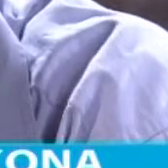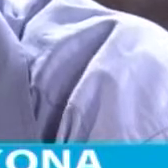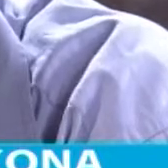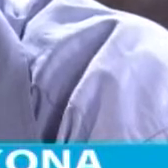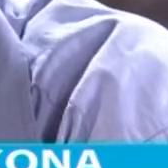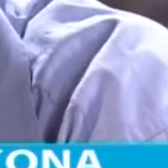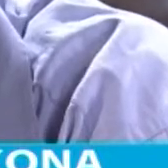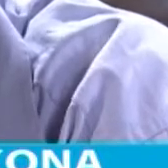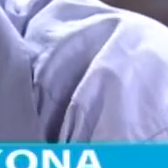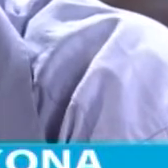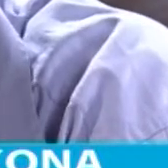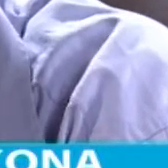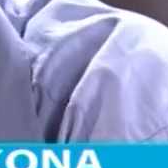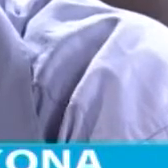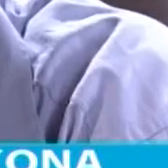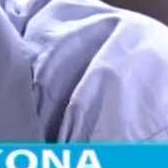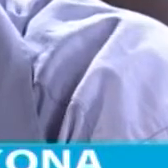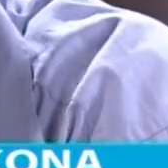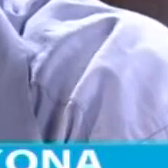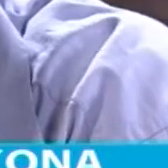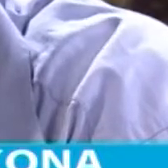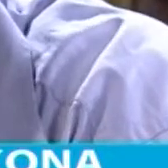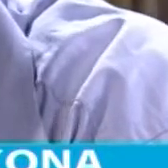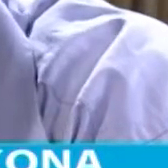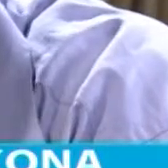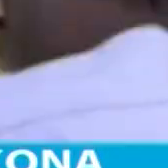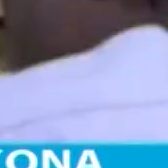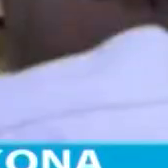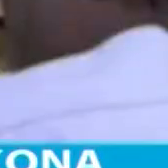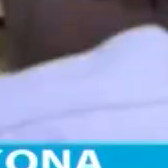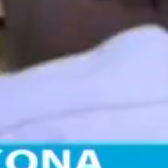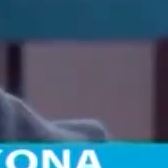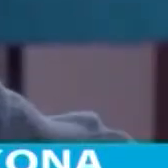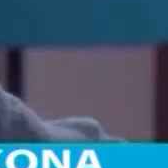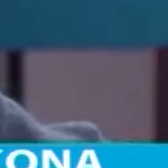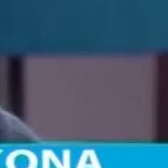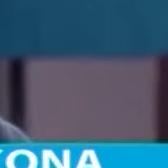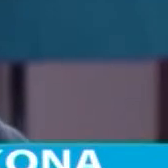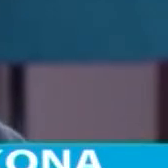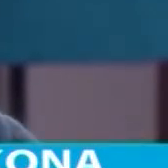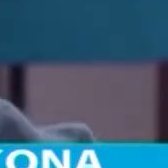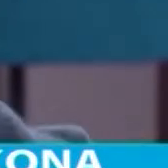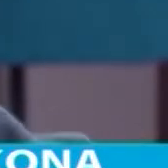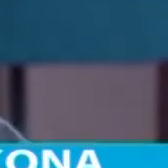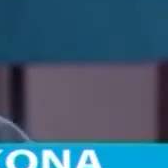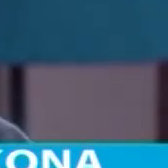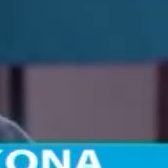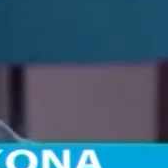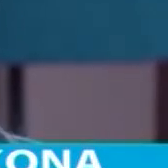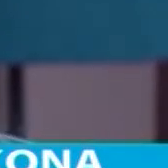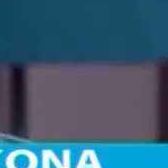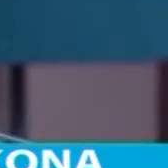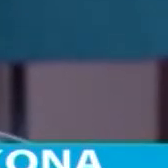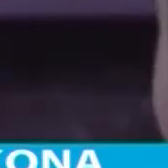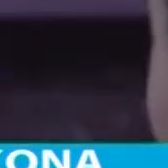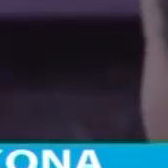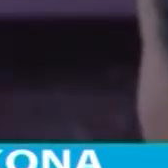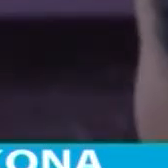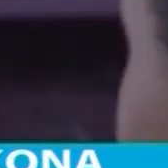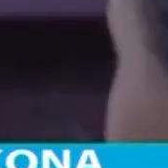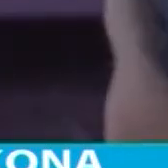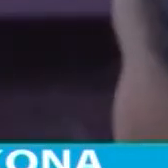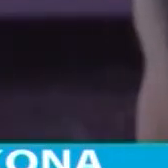clue. Na hii clue iko karibu sana hata kuliko vile unafikiria. You're going to stand there, arms folded, watch future